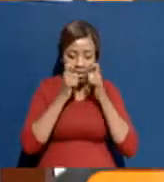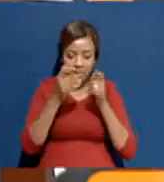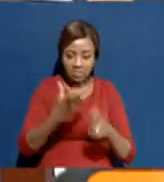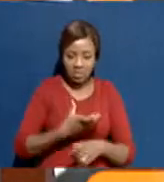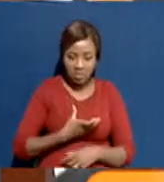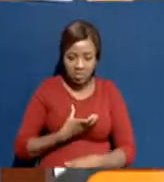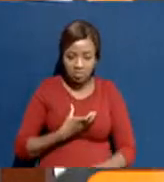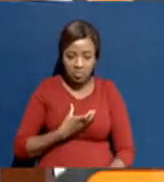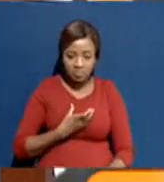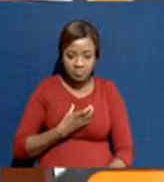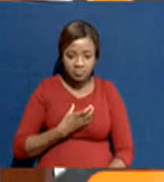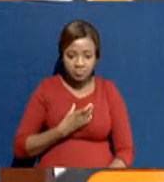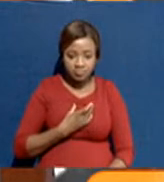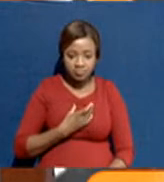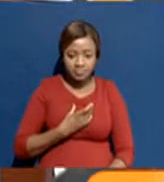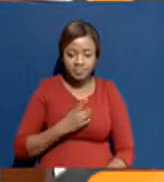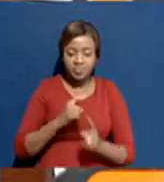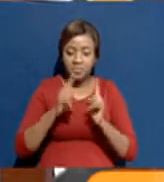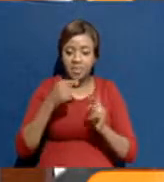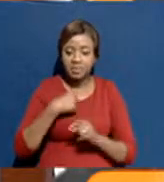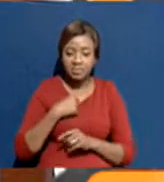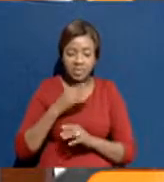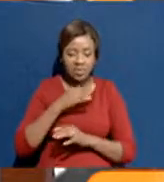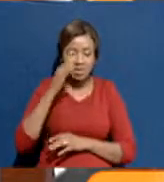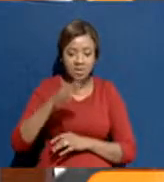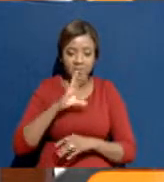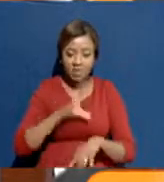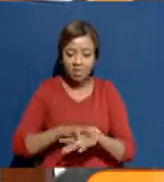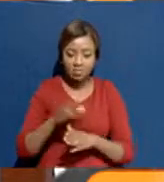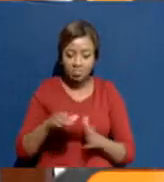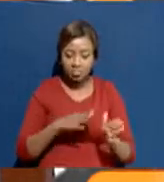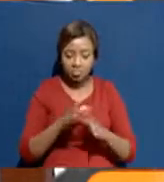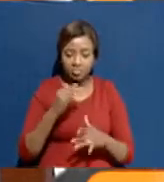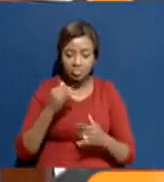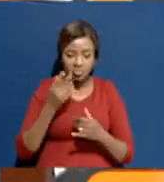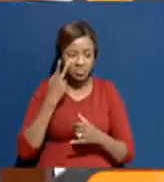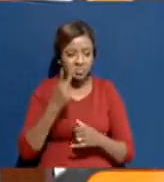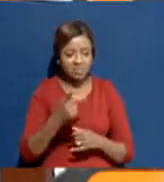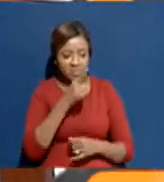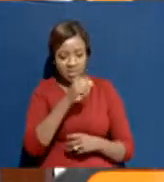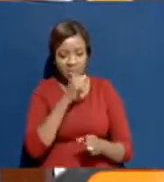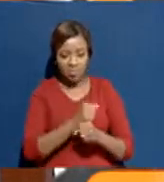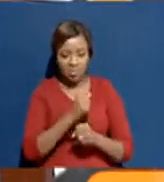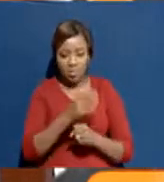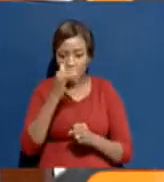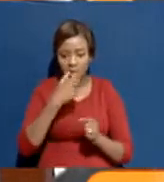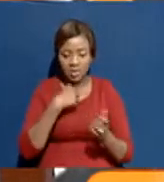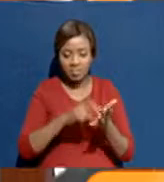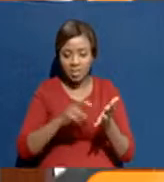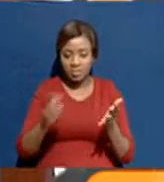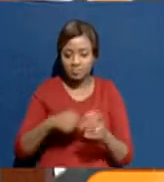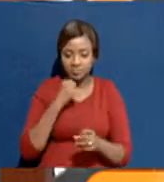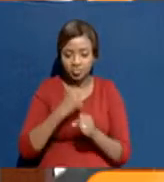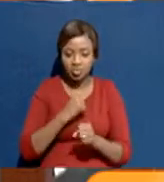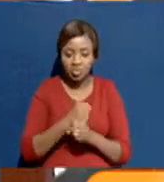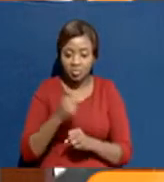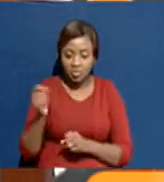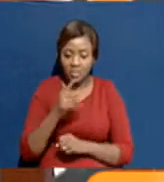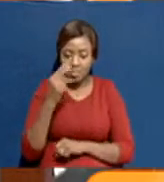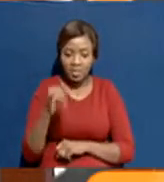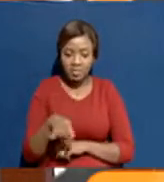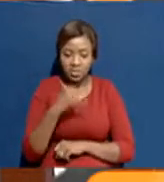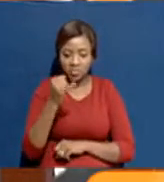but I never got the chance to engage with him or see his work because I left office in January